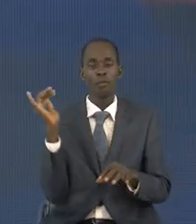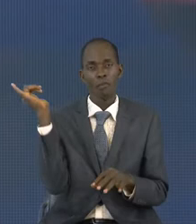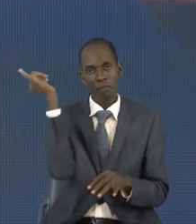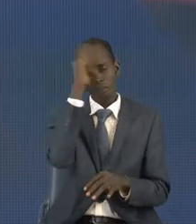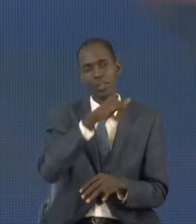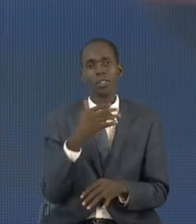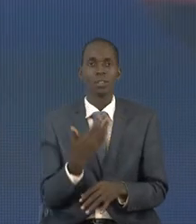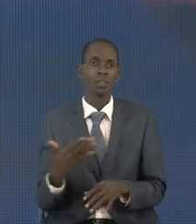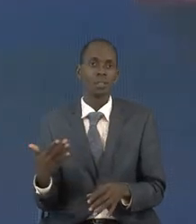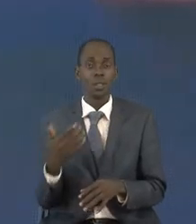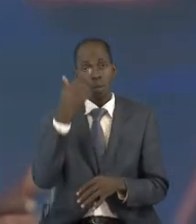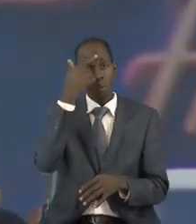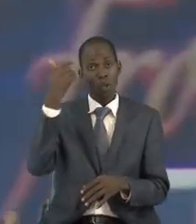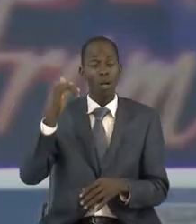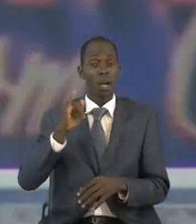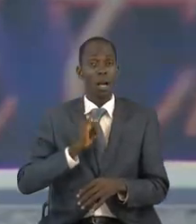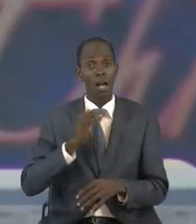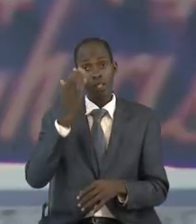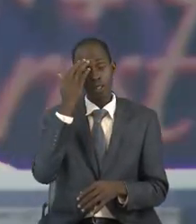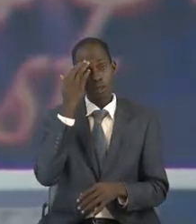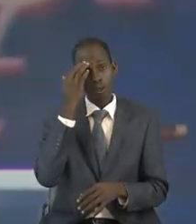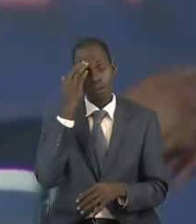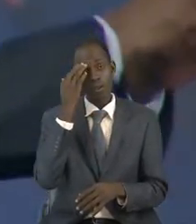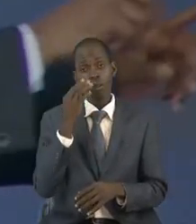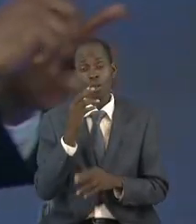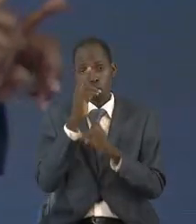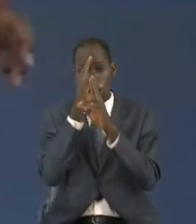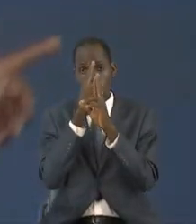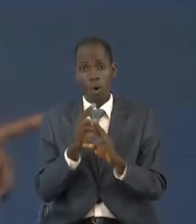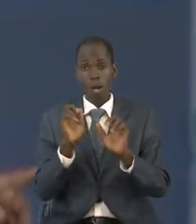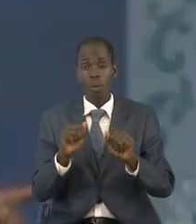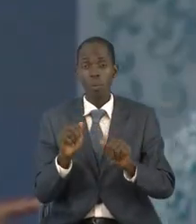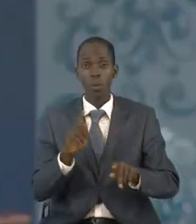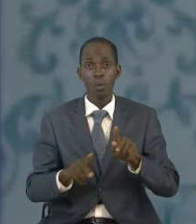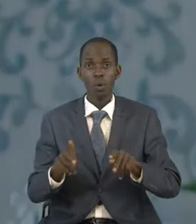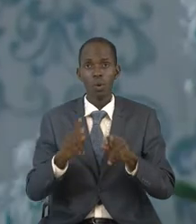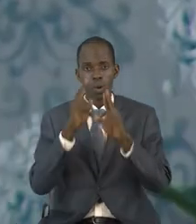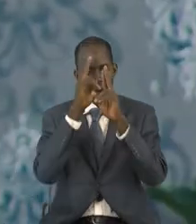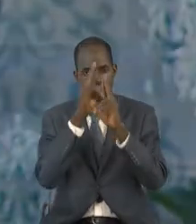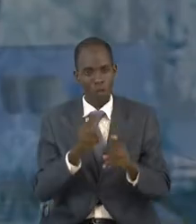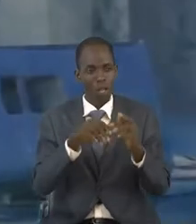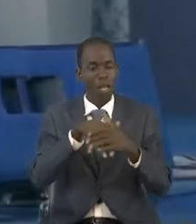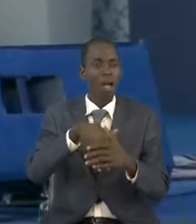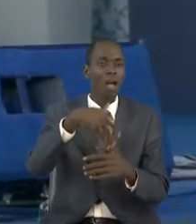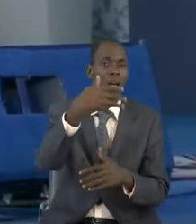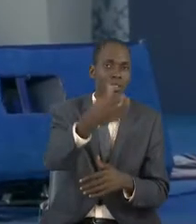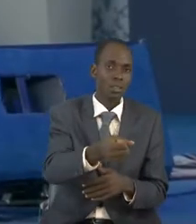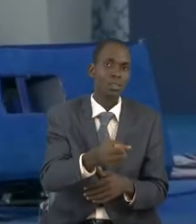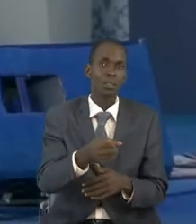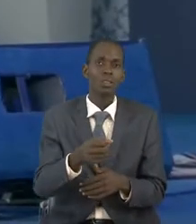Because I know that honorable people, honored outside, they sometimes